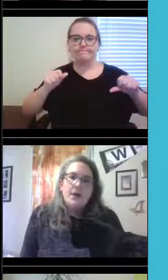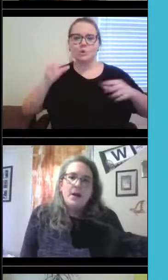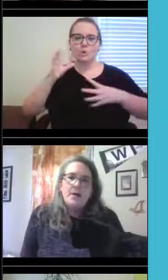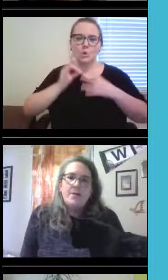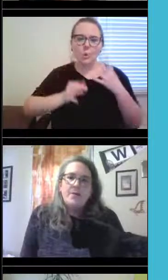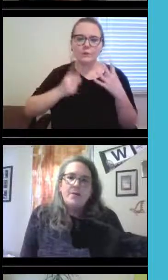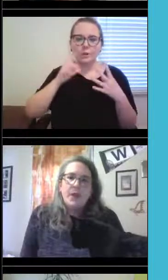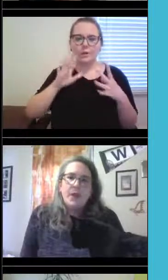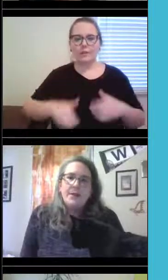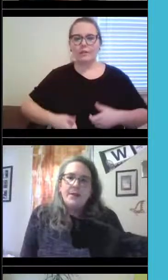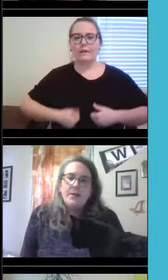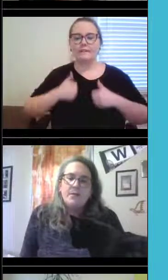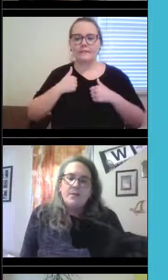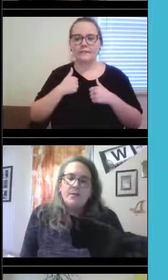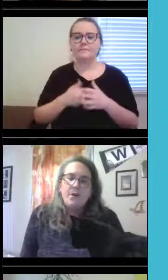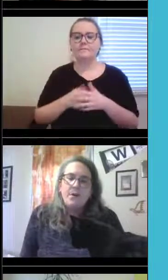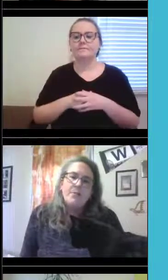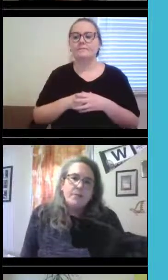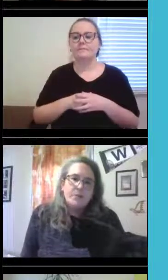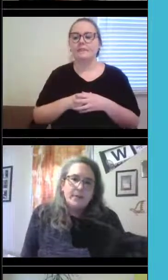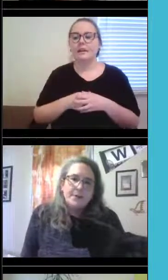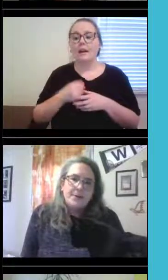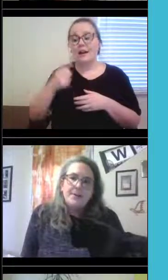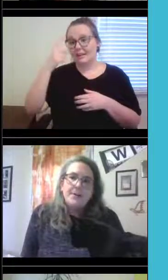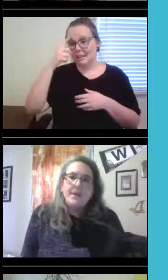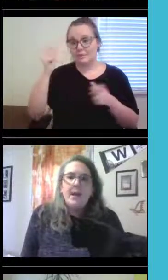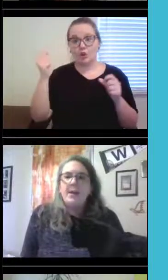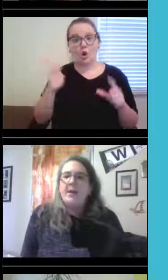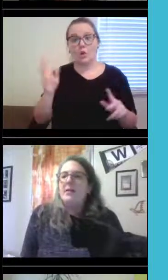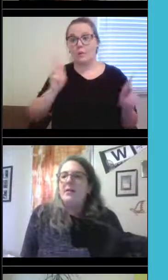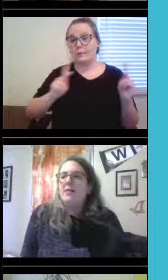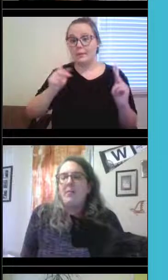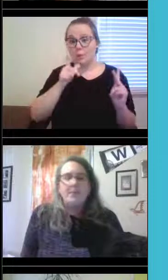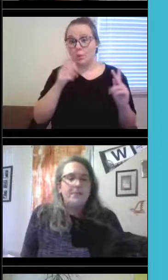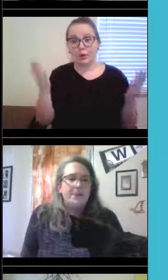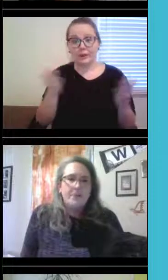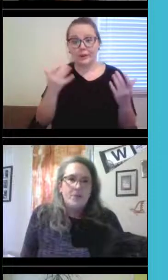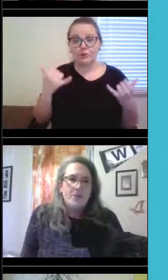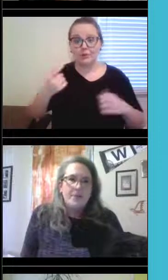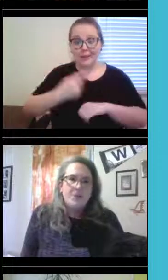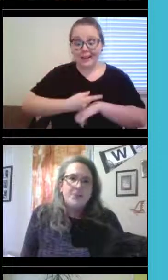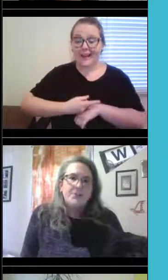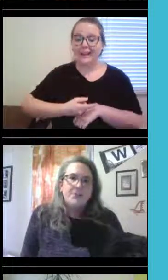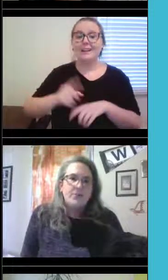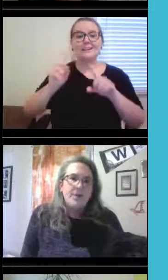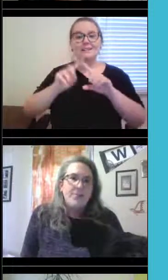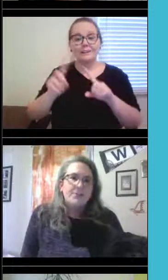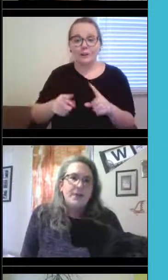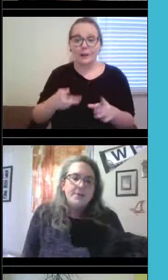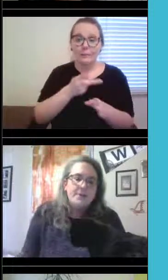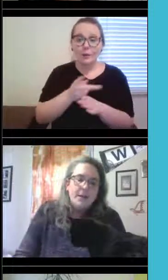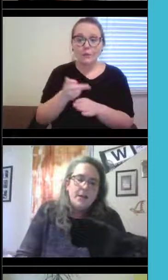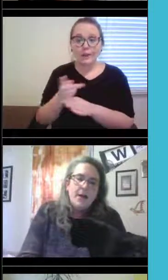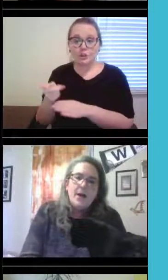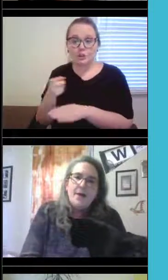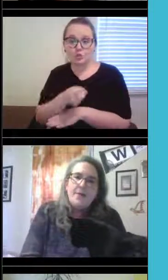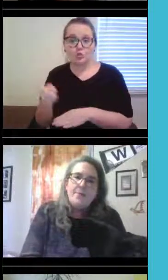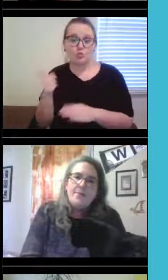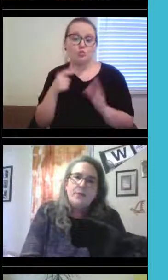lives. And I think for all the folks that are here today in all of the different professions that you